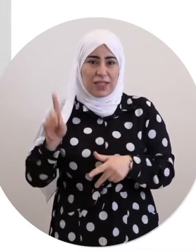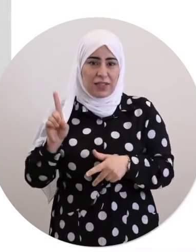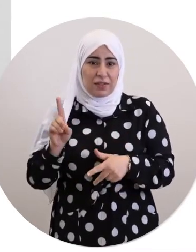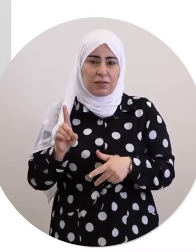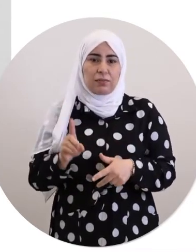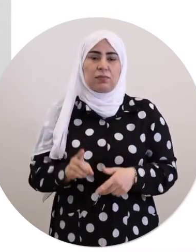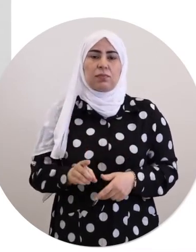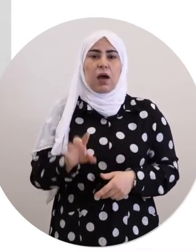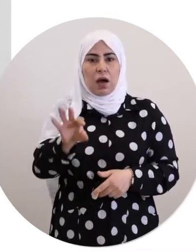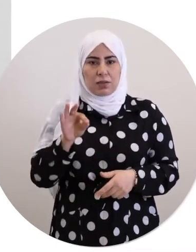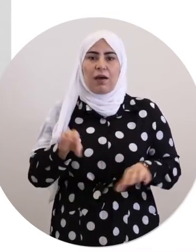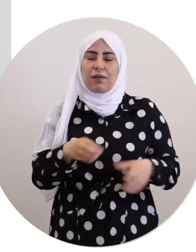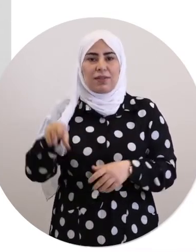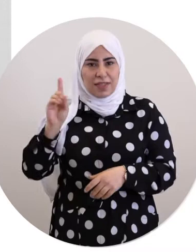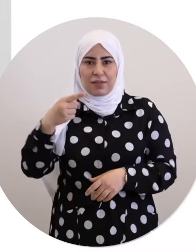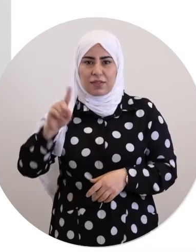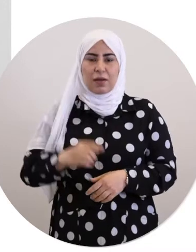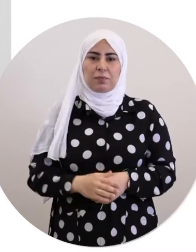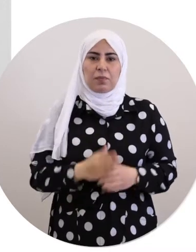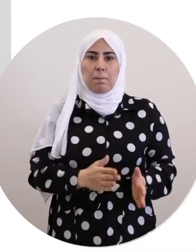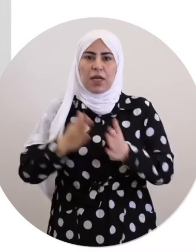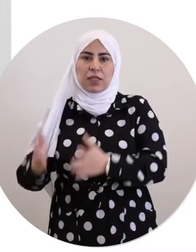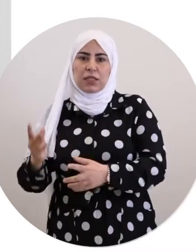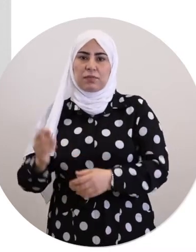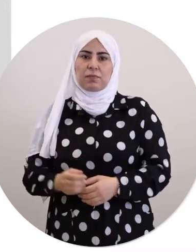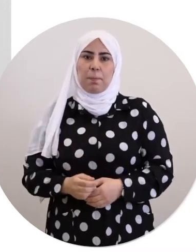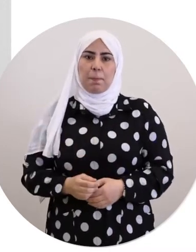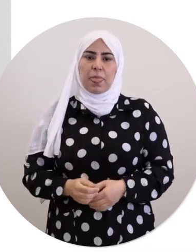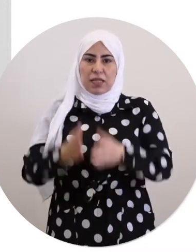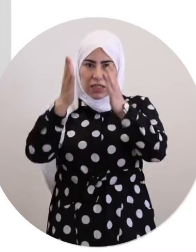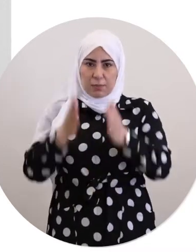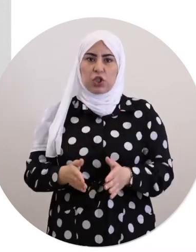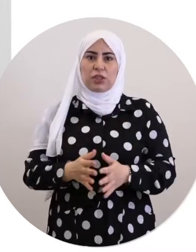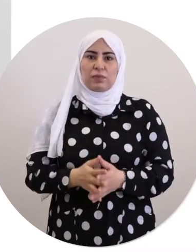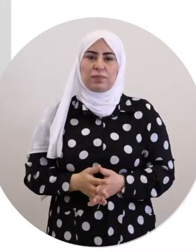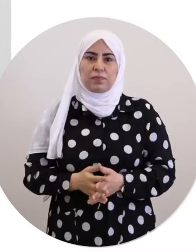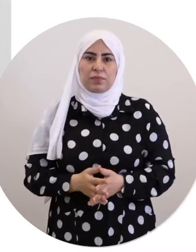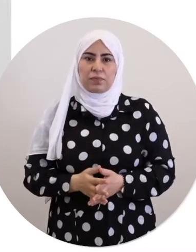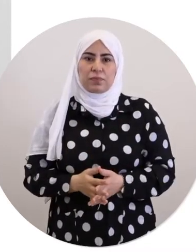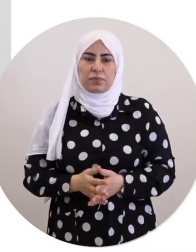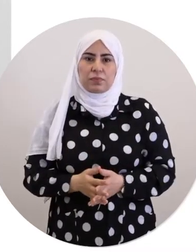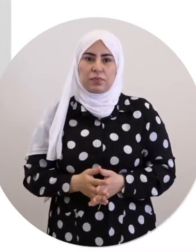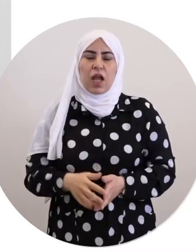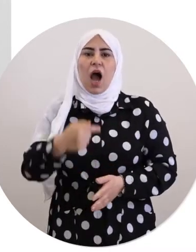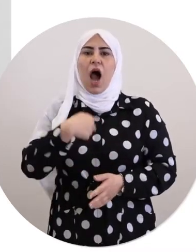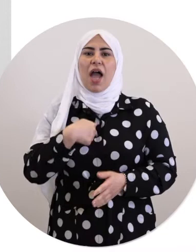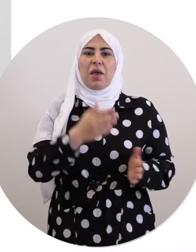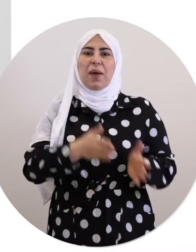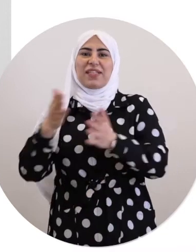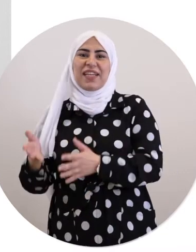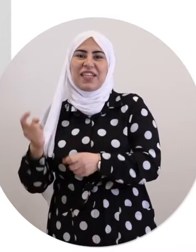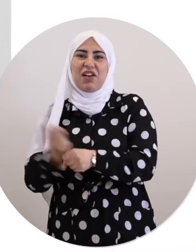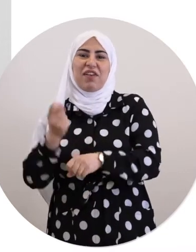was in Dubai. Now, notice, because we used did and it's in the past tense, what do we do with the verb, which was